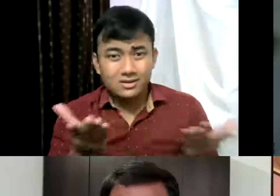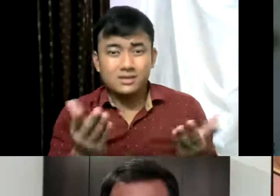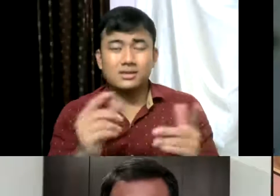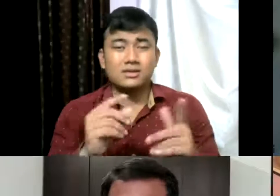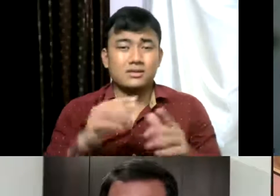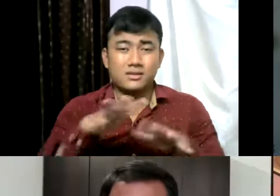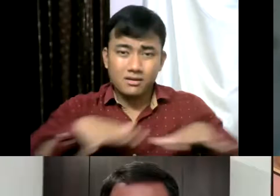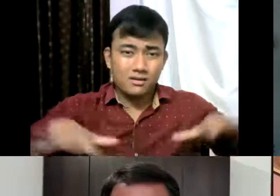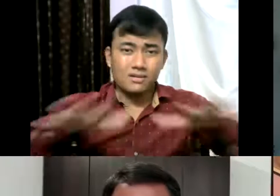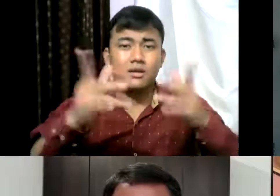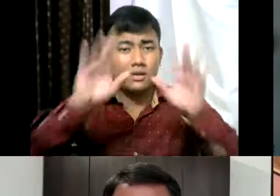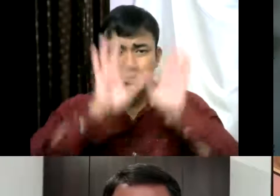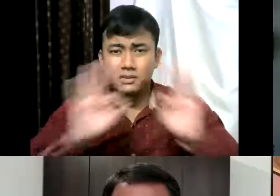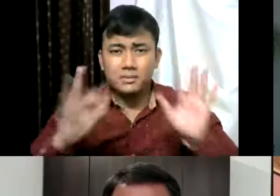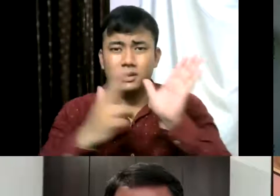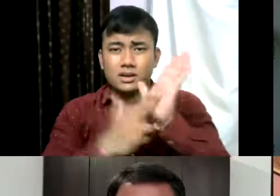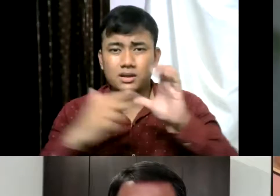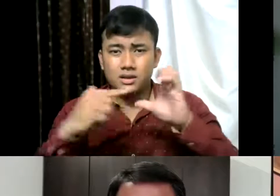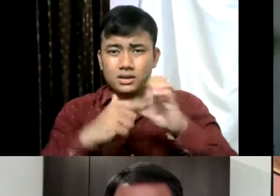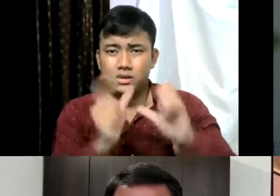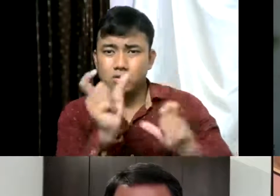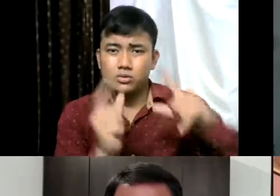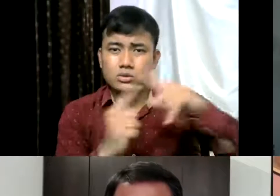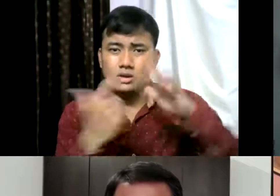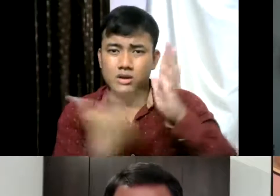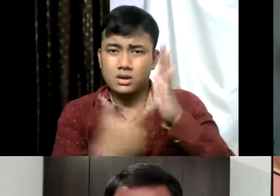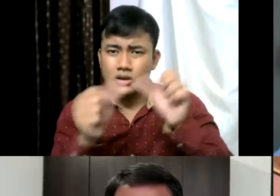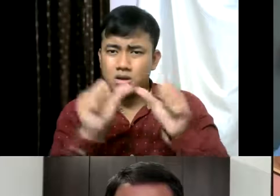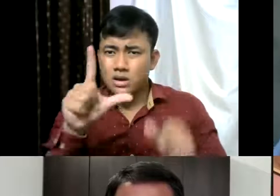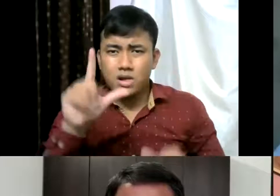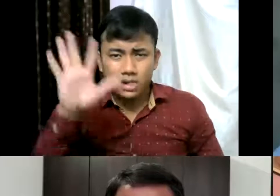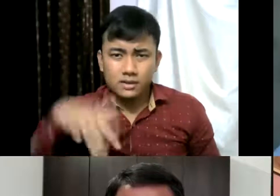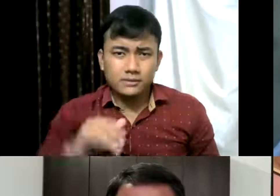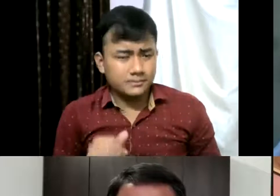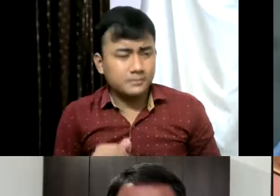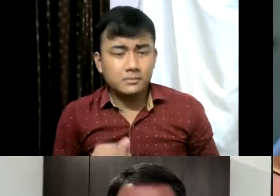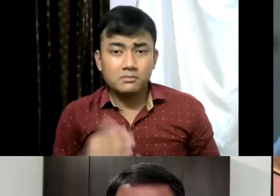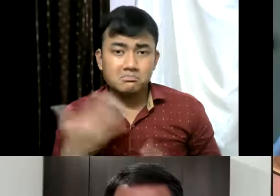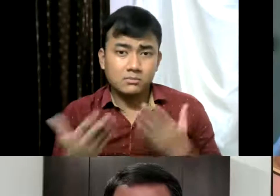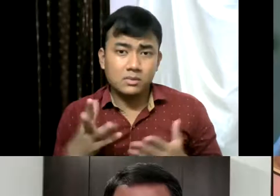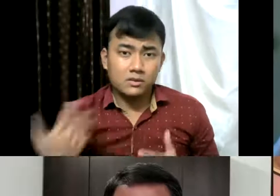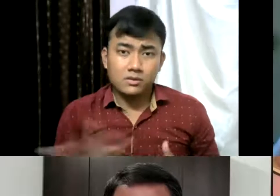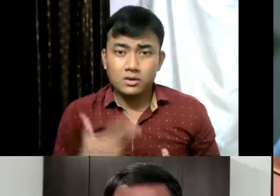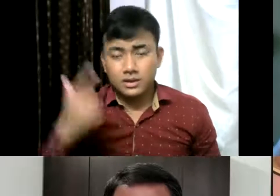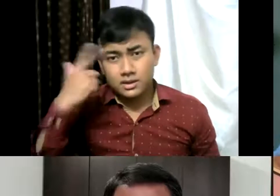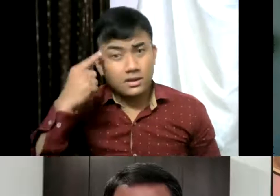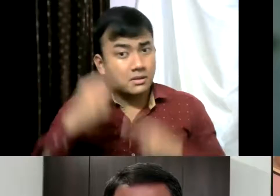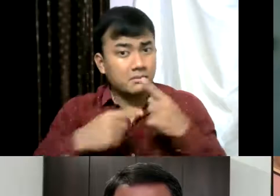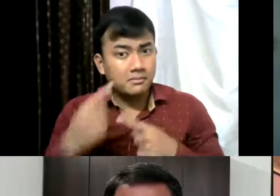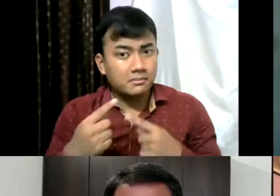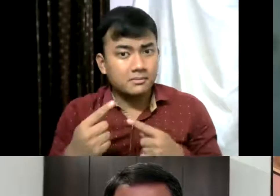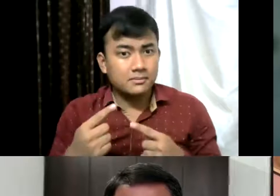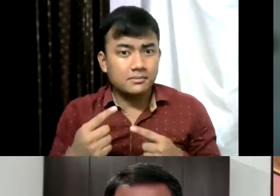completely neutral as a person building these platforms. And I think it's also important that we think about how